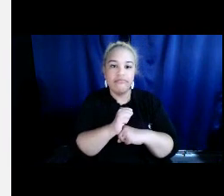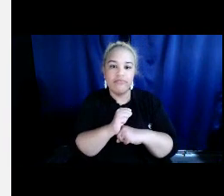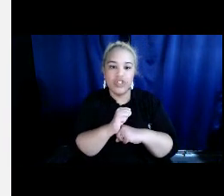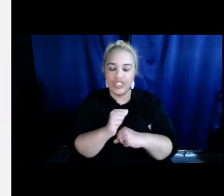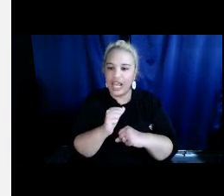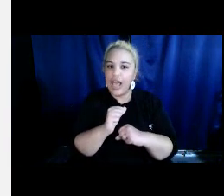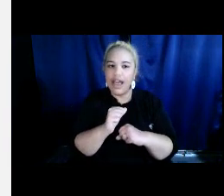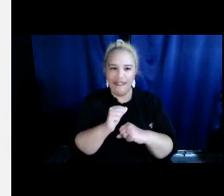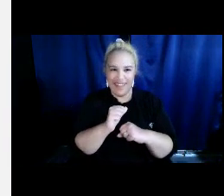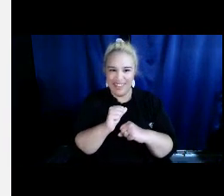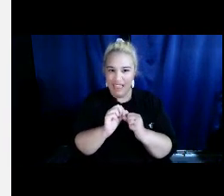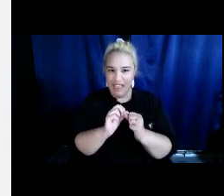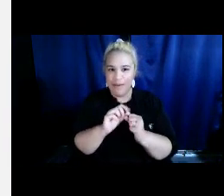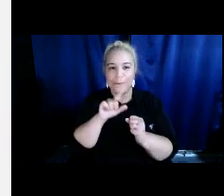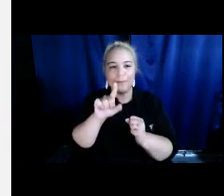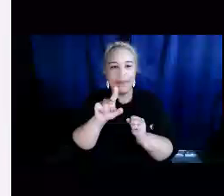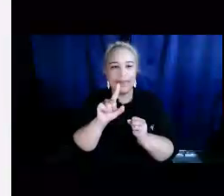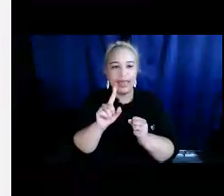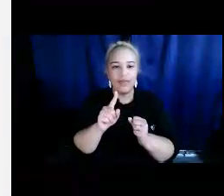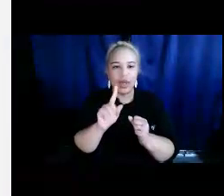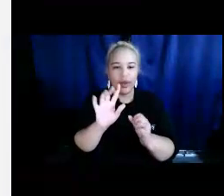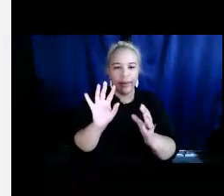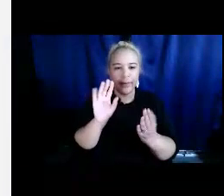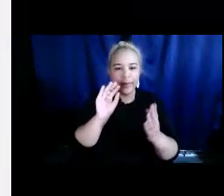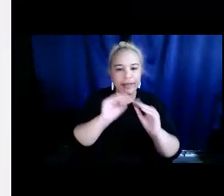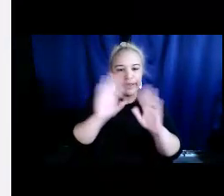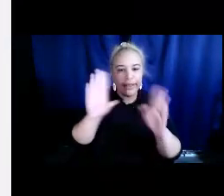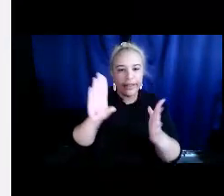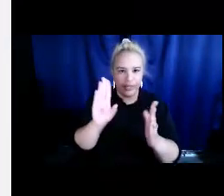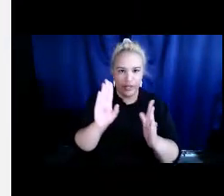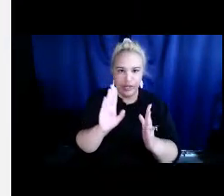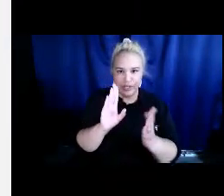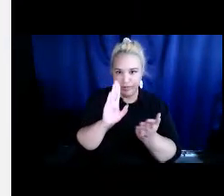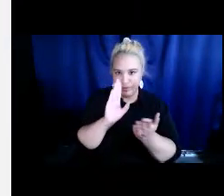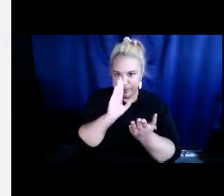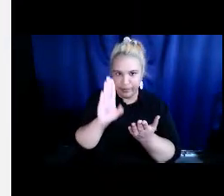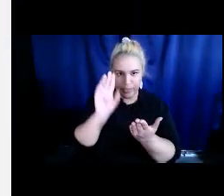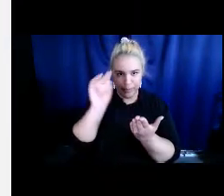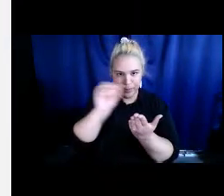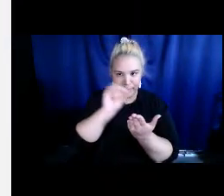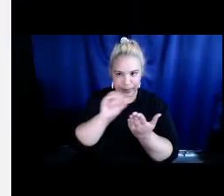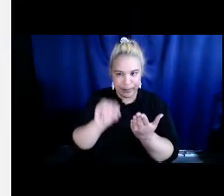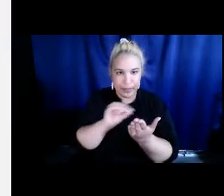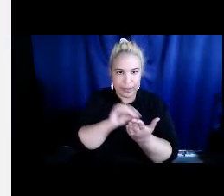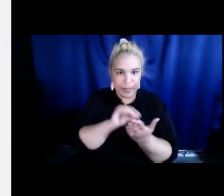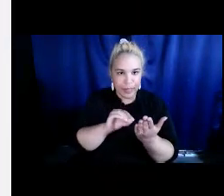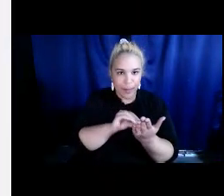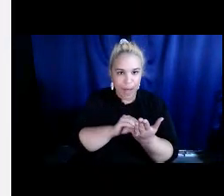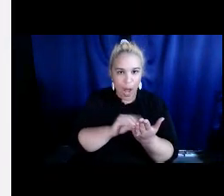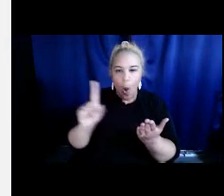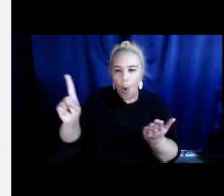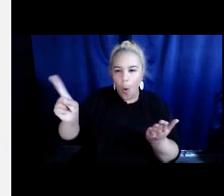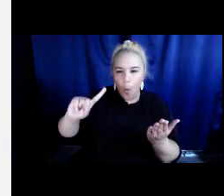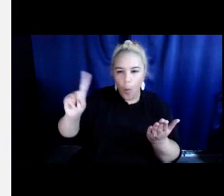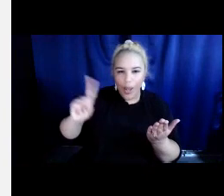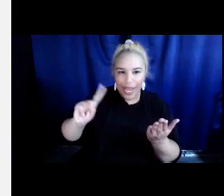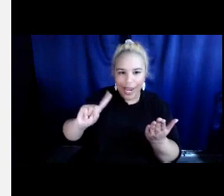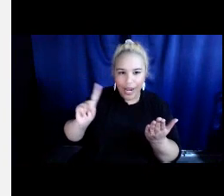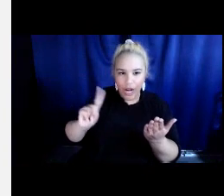level of sensory stimuli in various areas. So showing where sights, sounds, and scents are increased